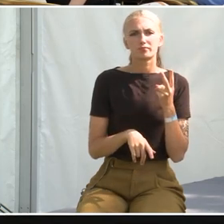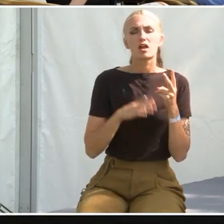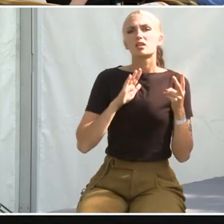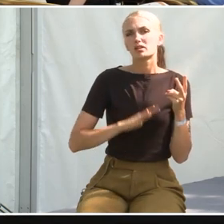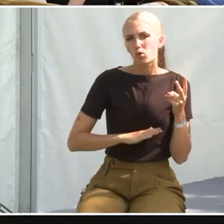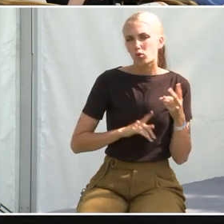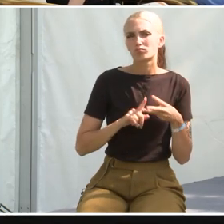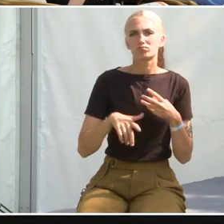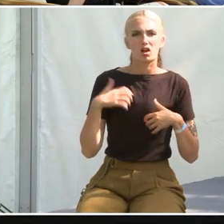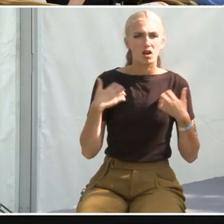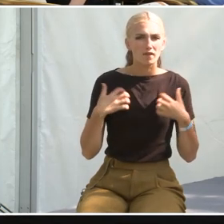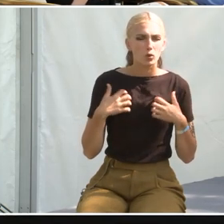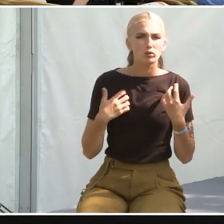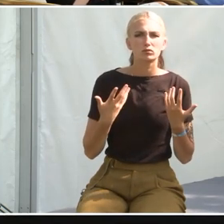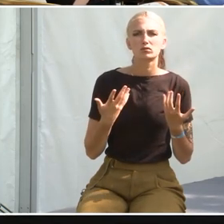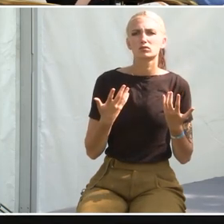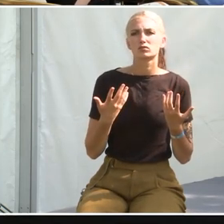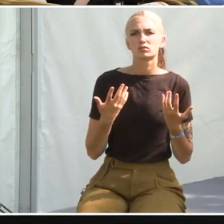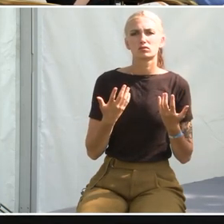depression, anxiety, a lot of